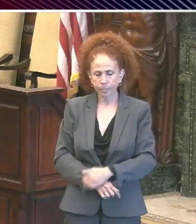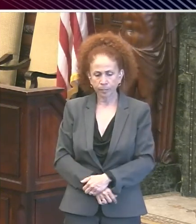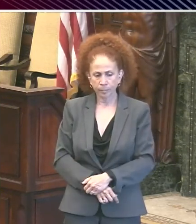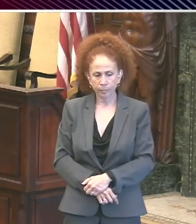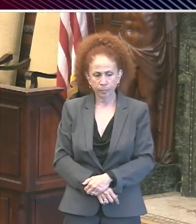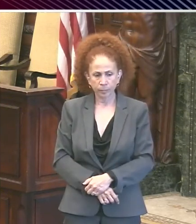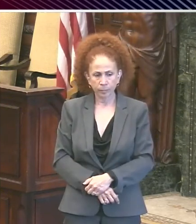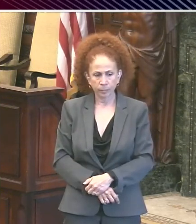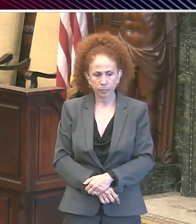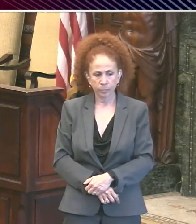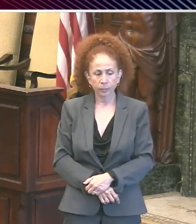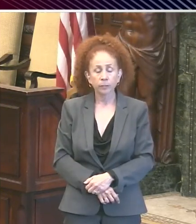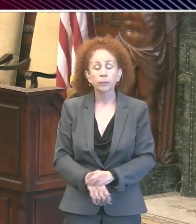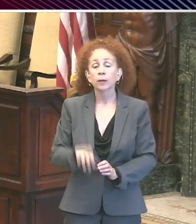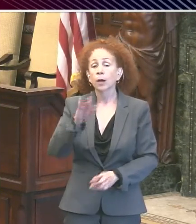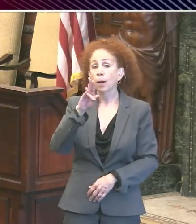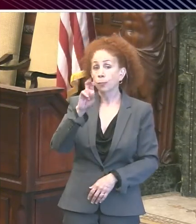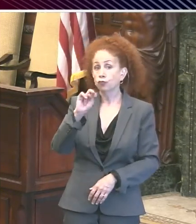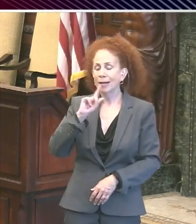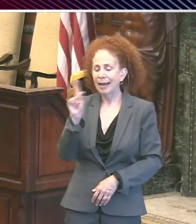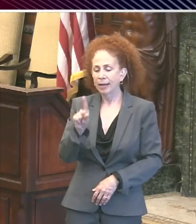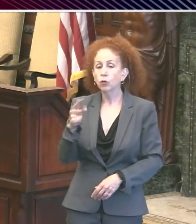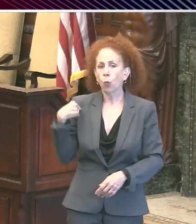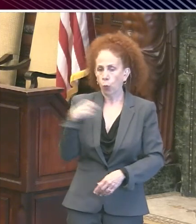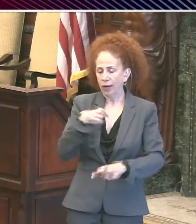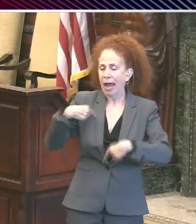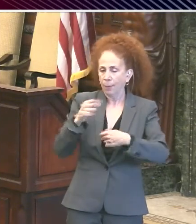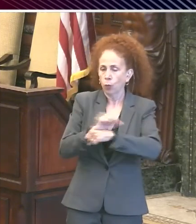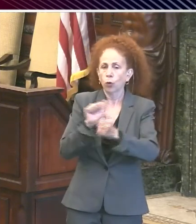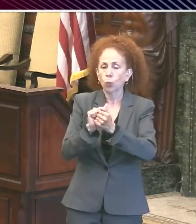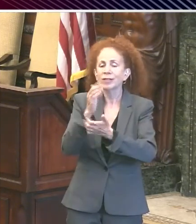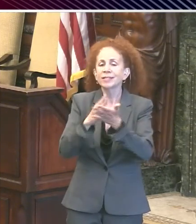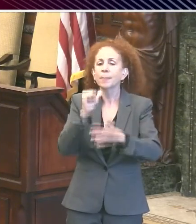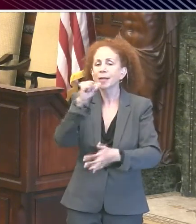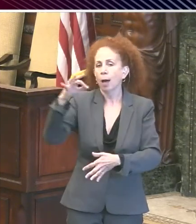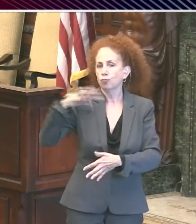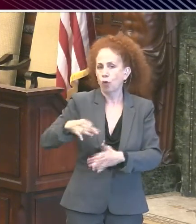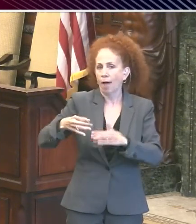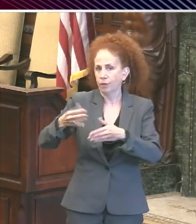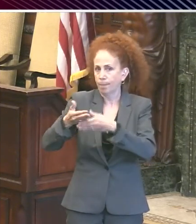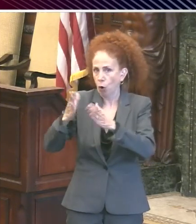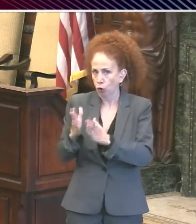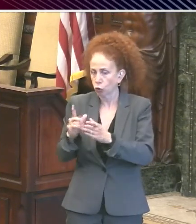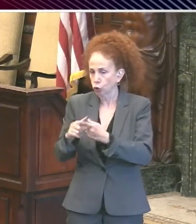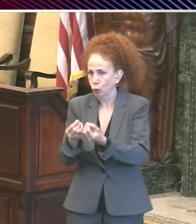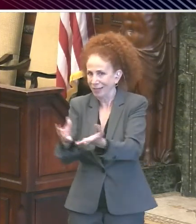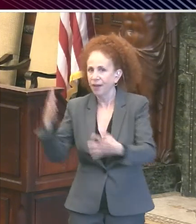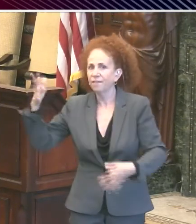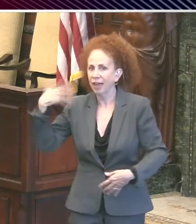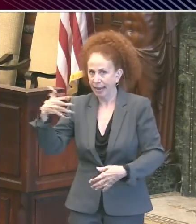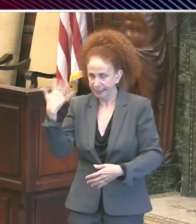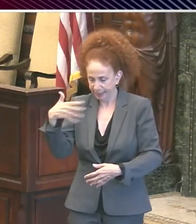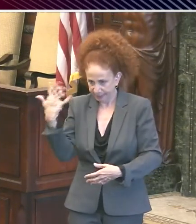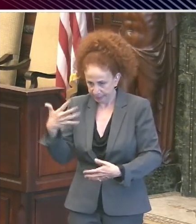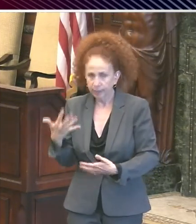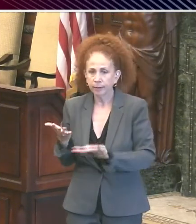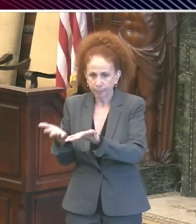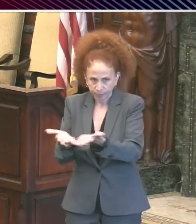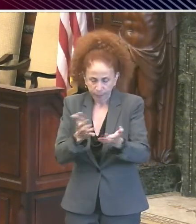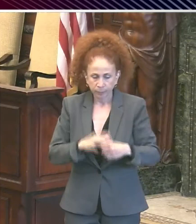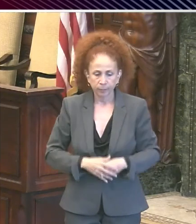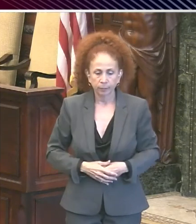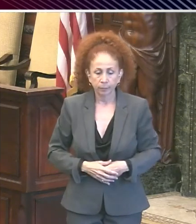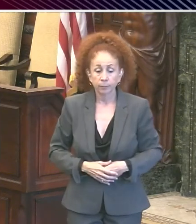Brian, you want to answer that? Yeah, sure. So we have been working with some of our nonprofit partners to distribute fans to folks we have